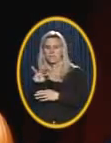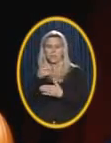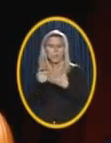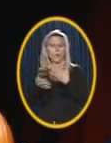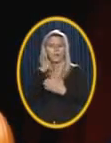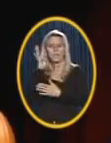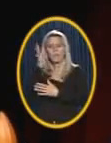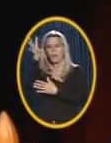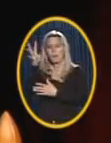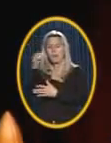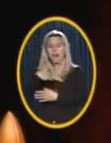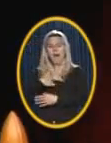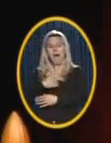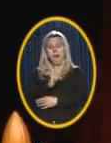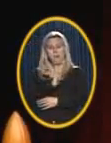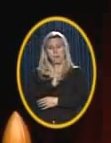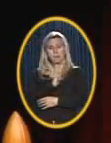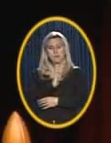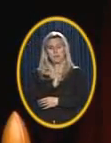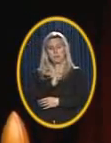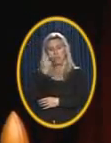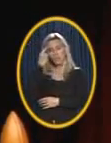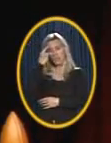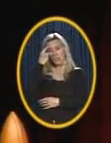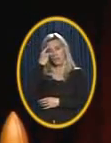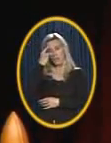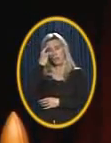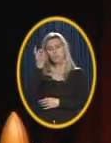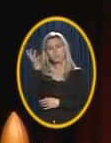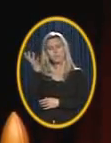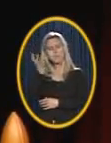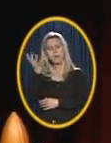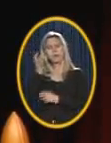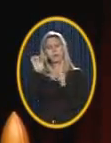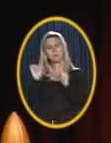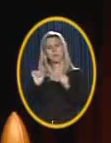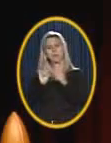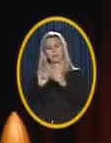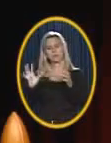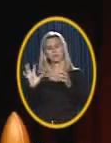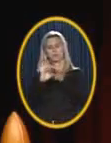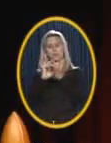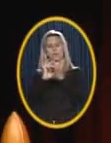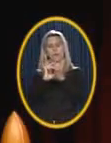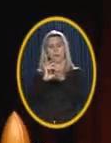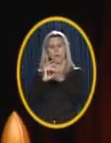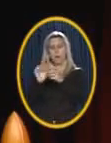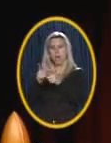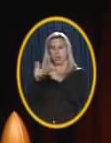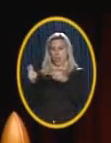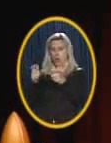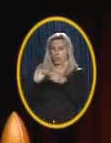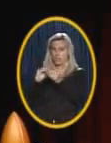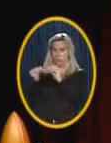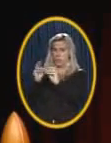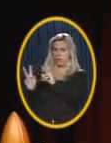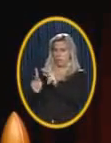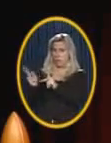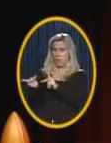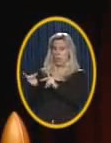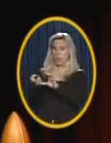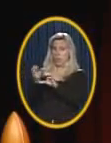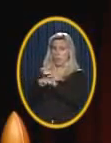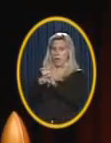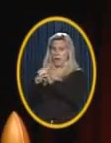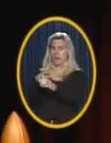they come up with next. I personally think it was a remarkable being able to marry a large crew with the cargo and its capability